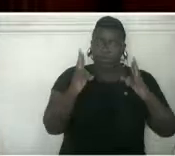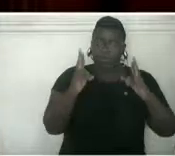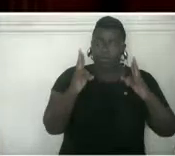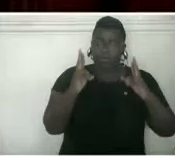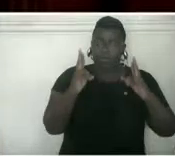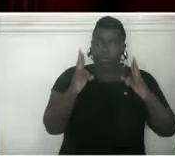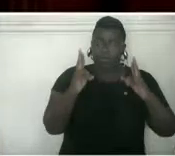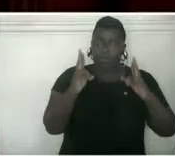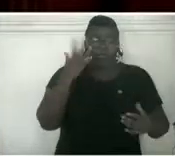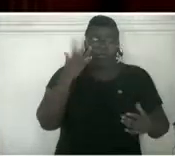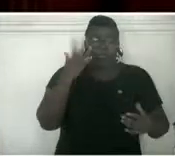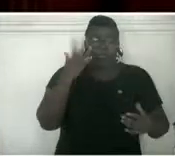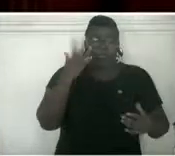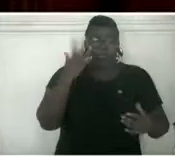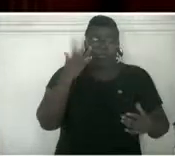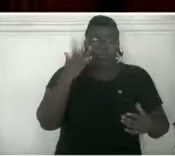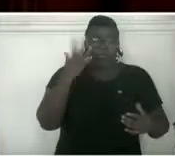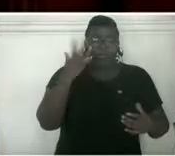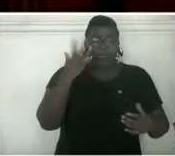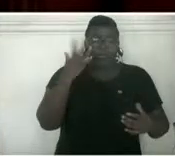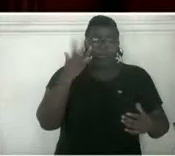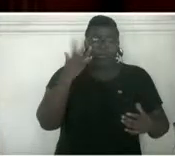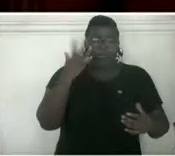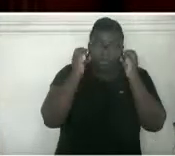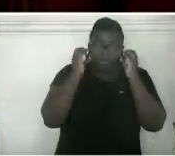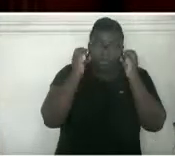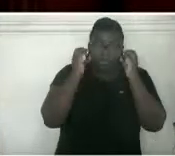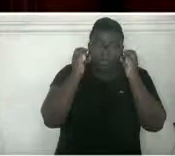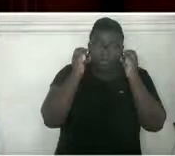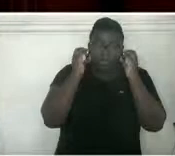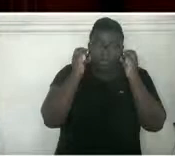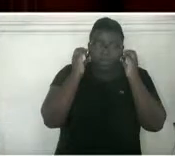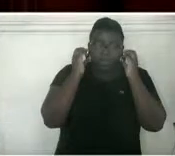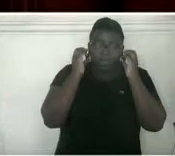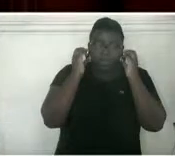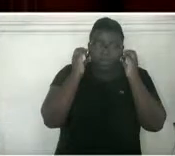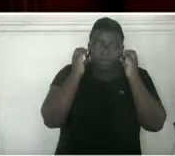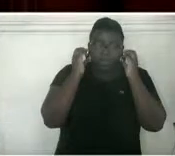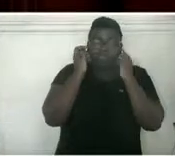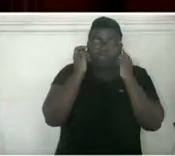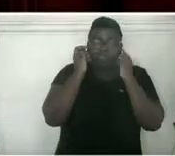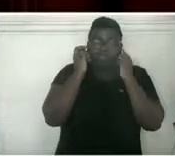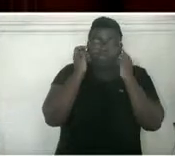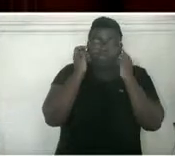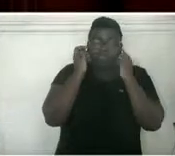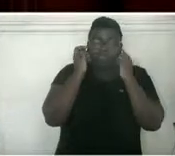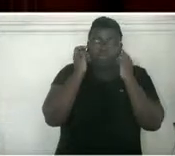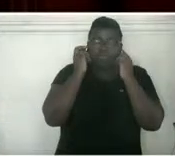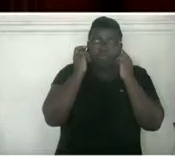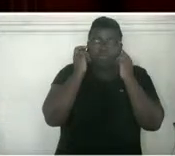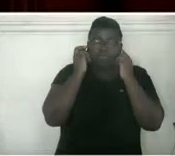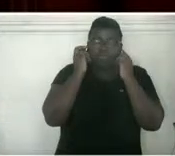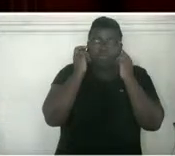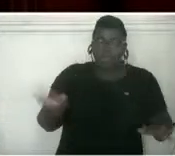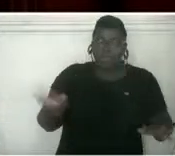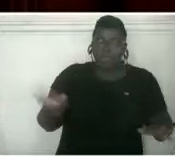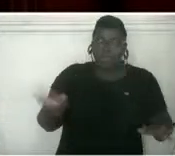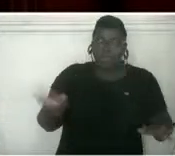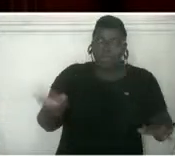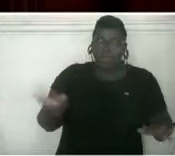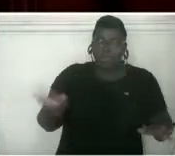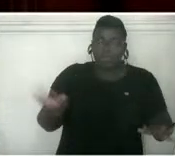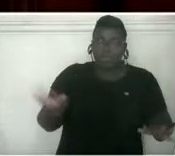today's address, where we were informed by a rather grim number of people who are unemployed and